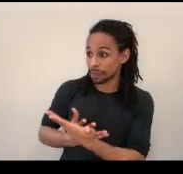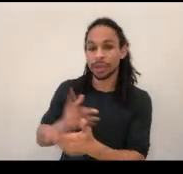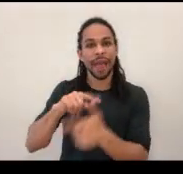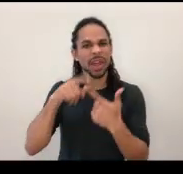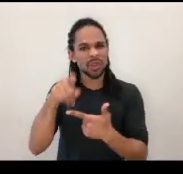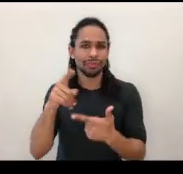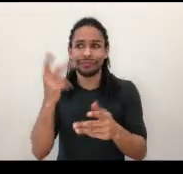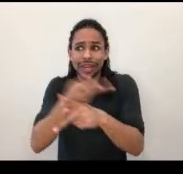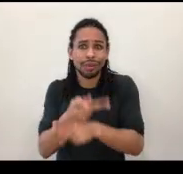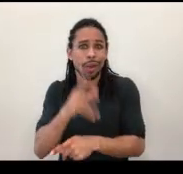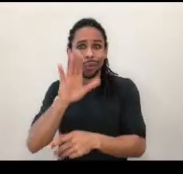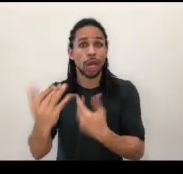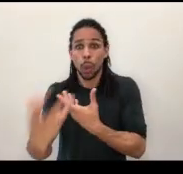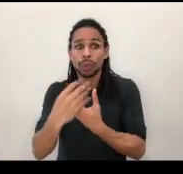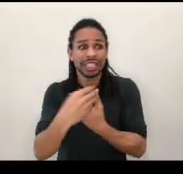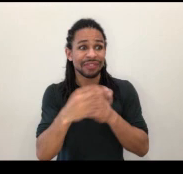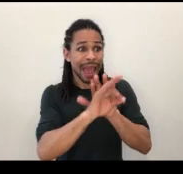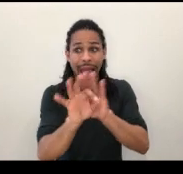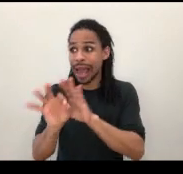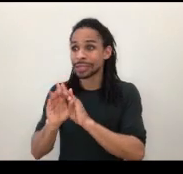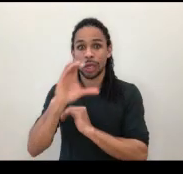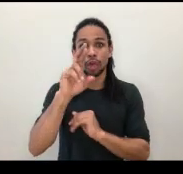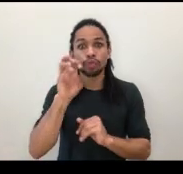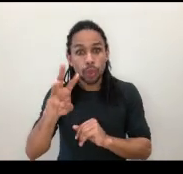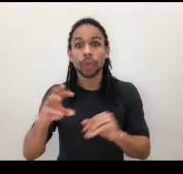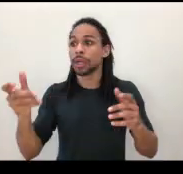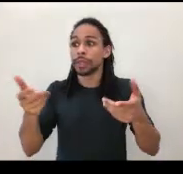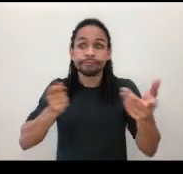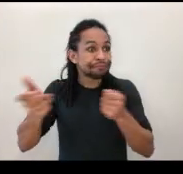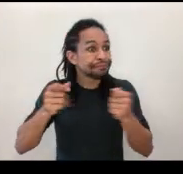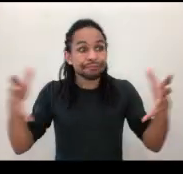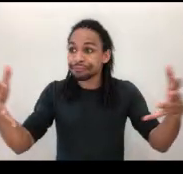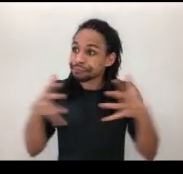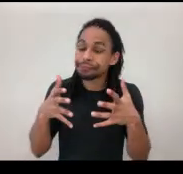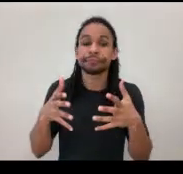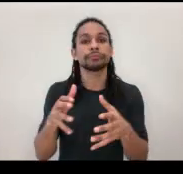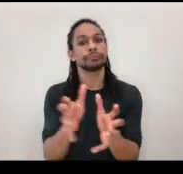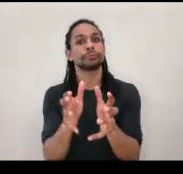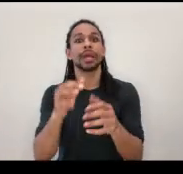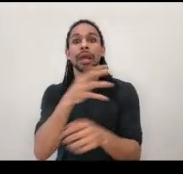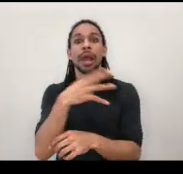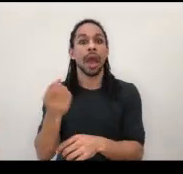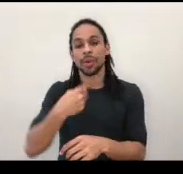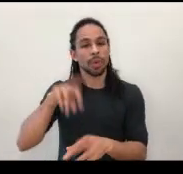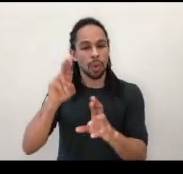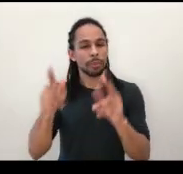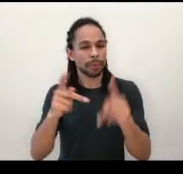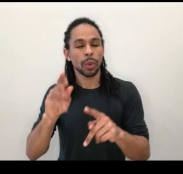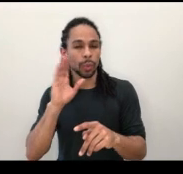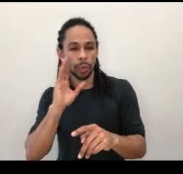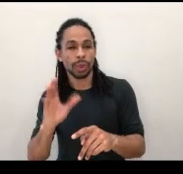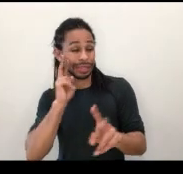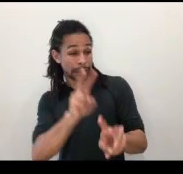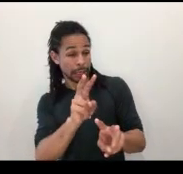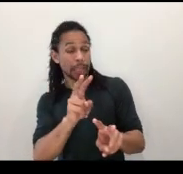the inclusive casting and the inclusive crewing, you know? And so I think people who see this, we hope, like, will take that away, that,